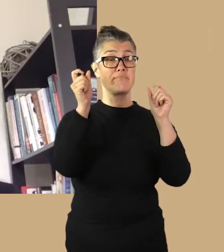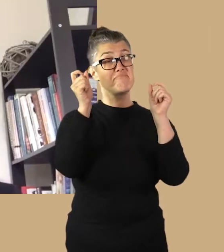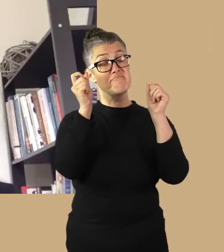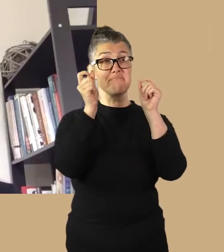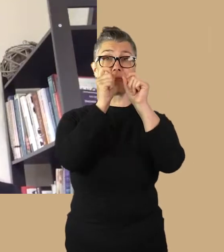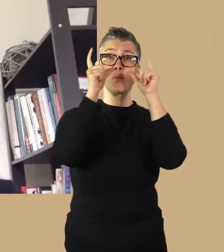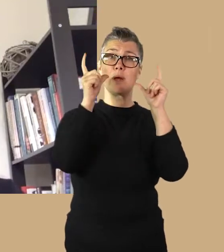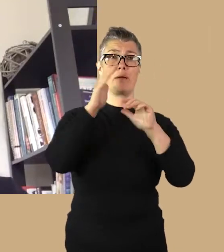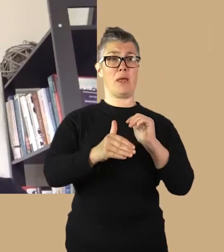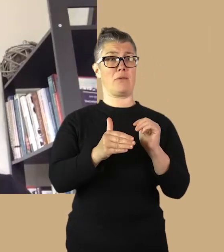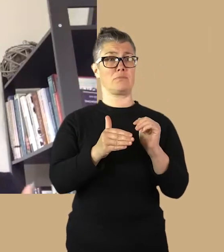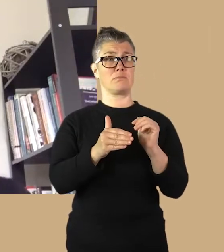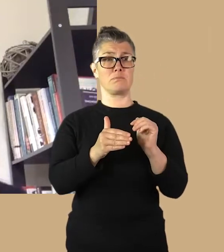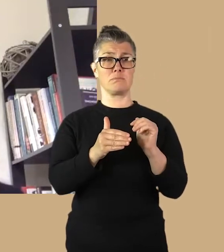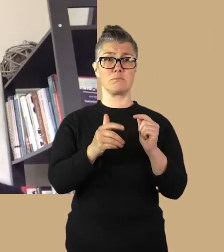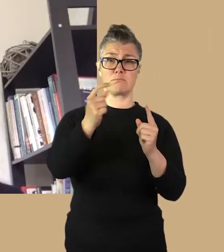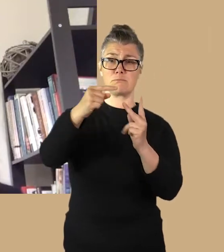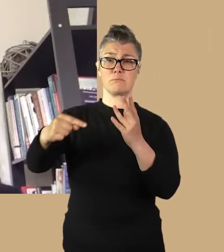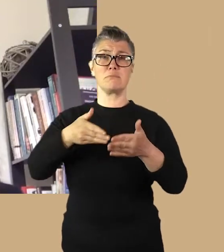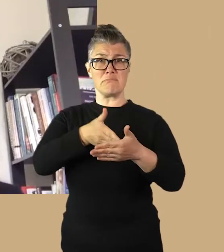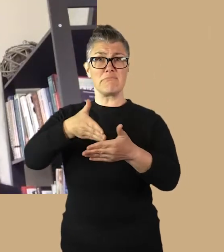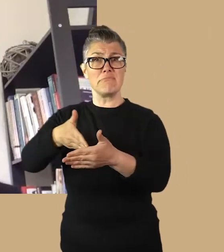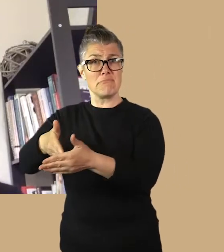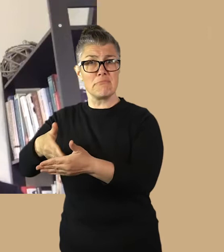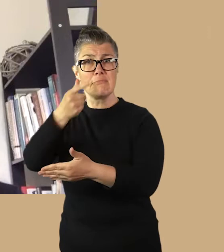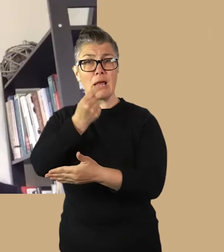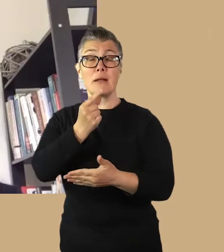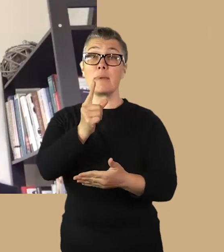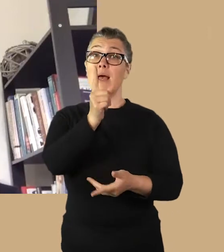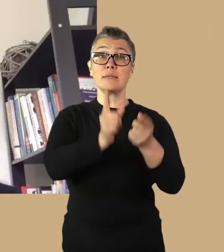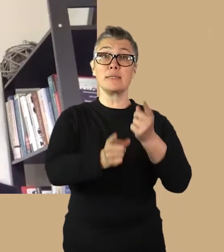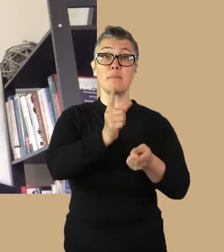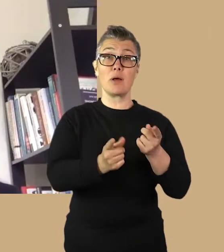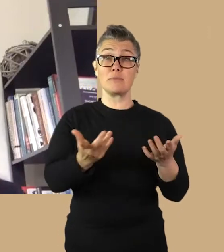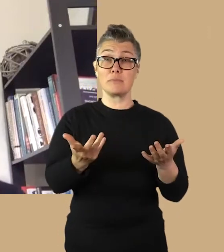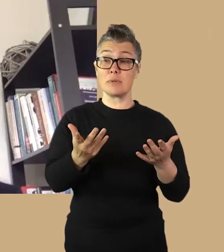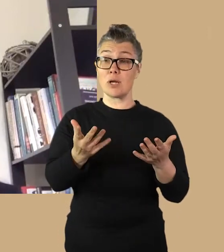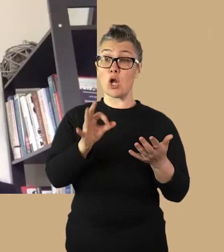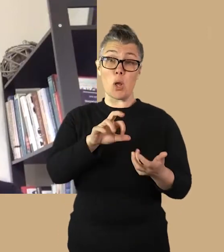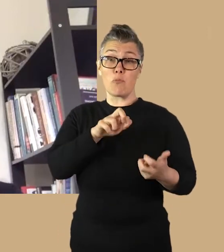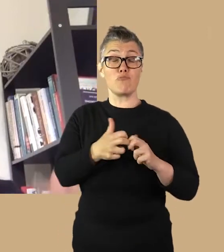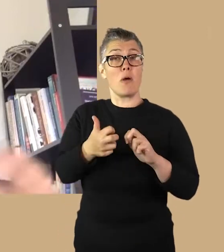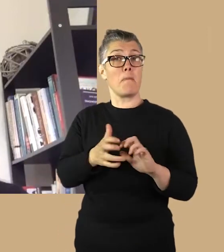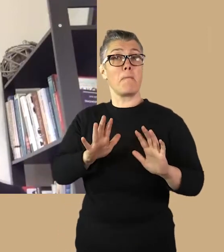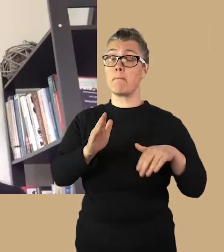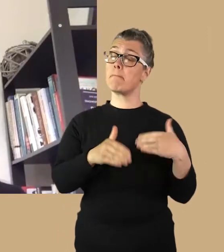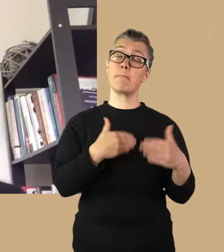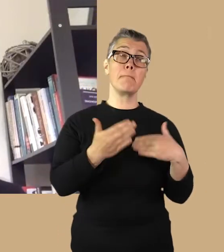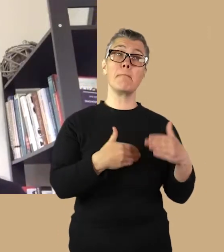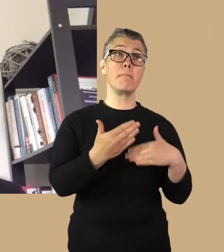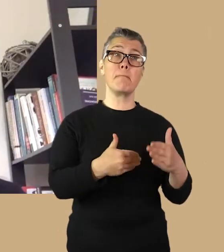of what issues that may bring, and sometimes it's not even an issue, but because it's